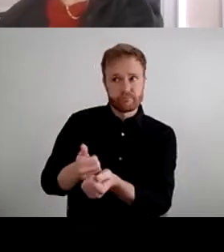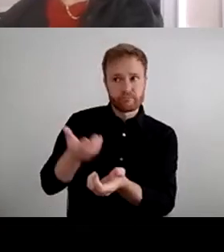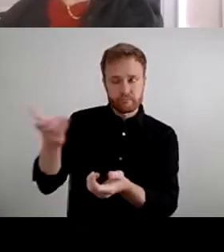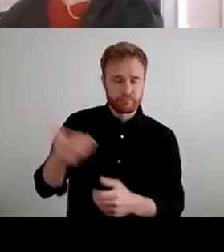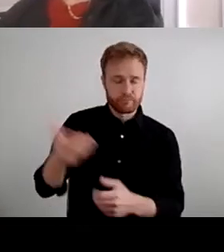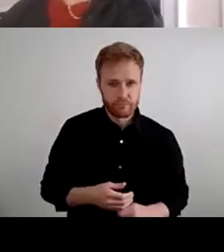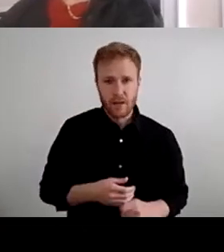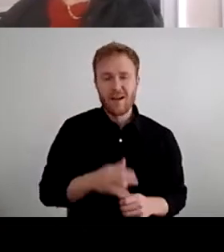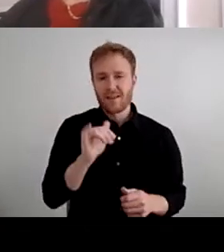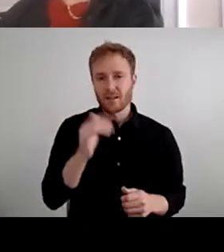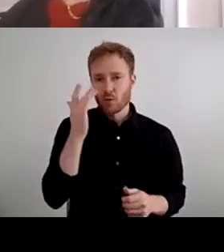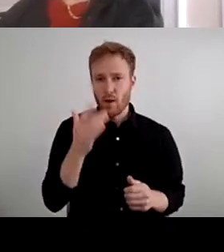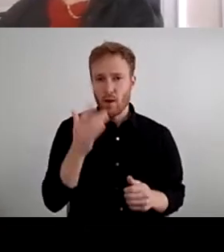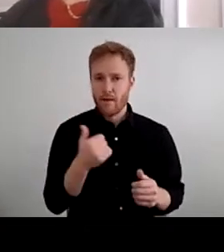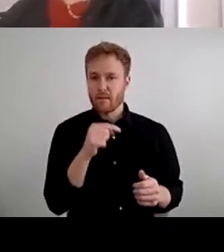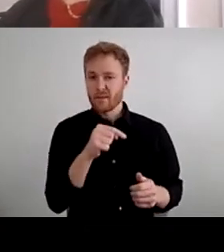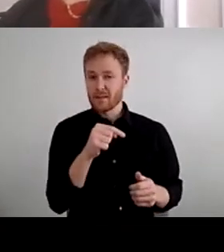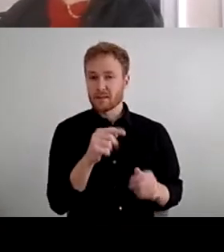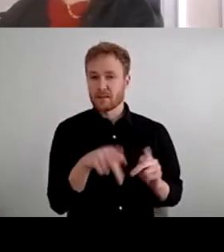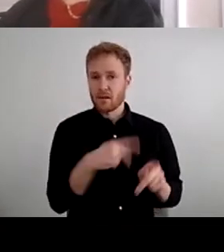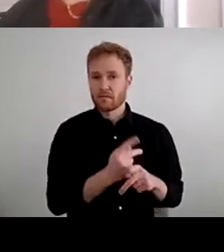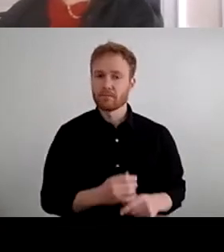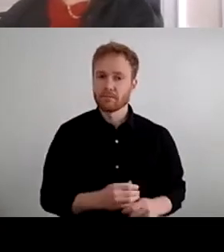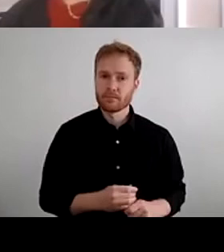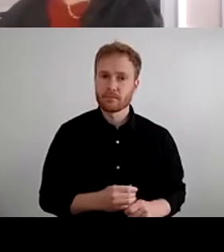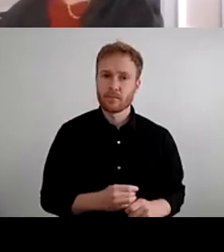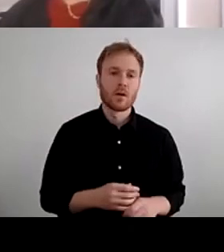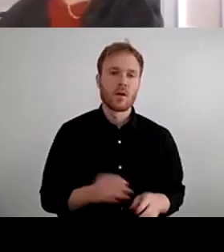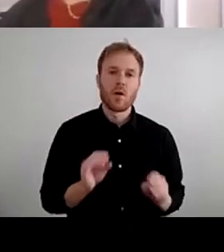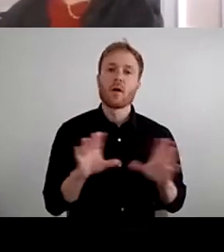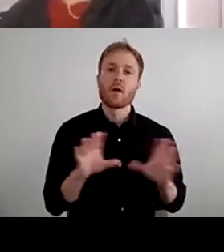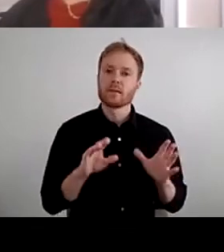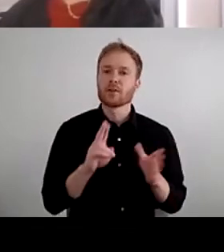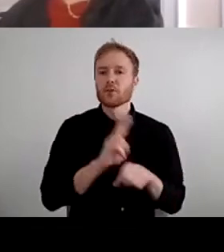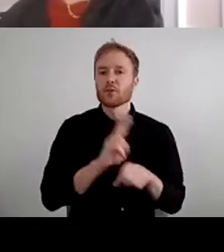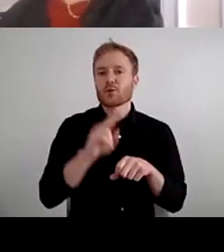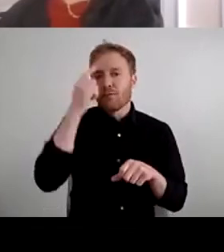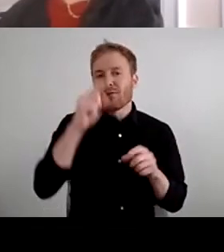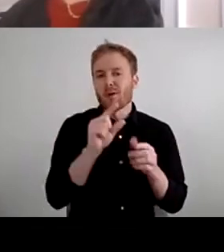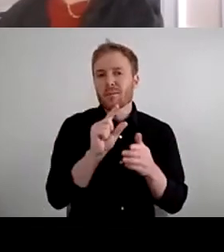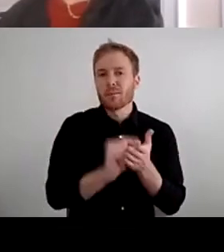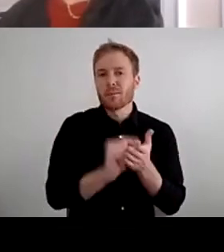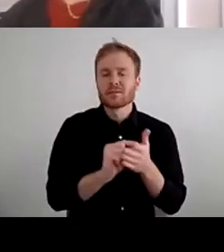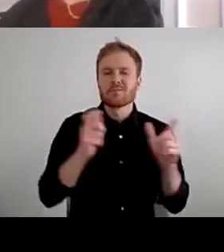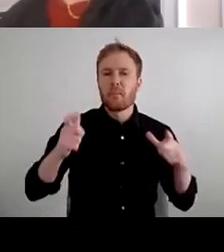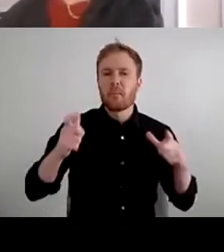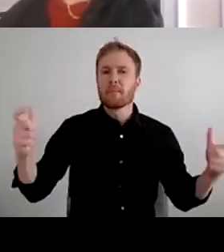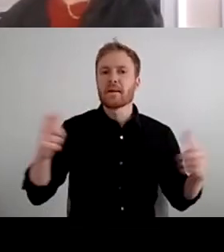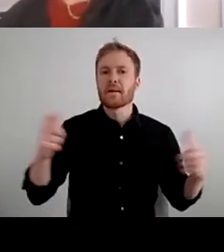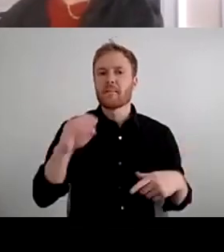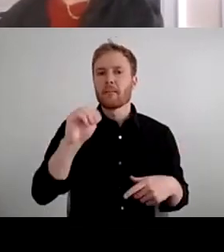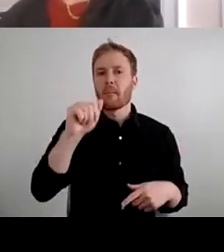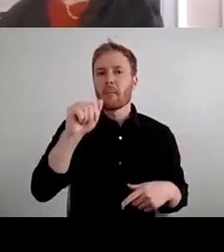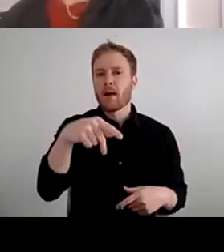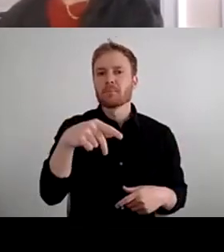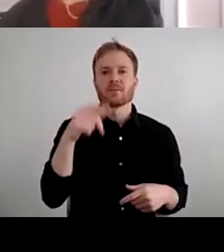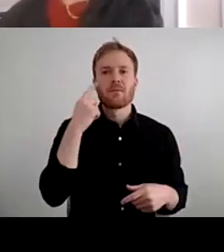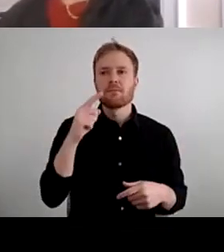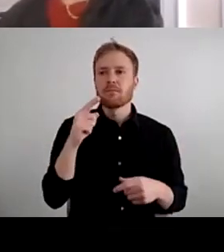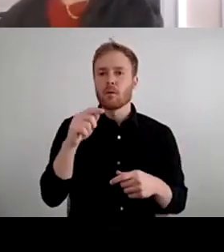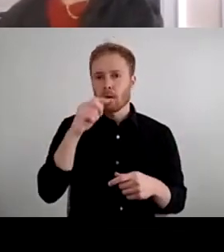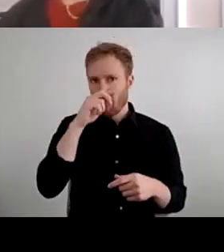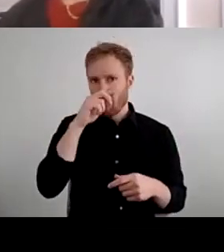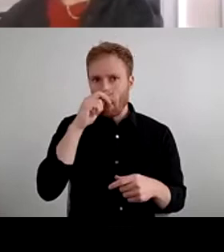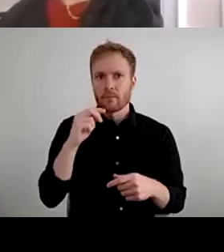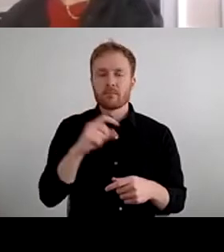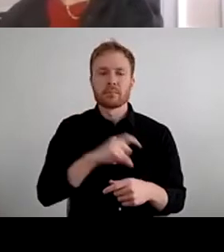said, this is obviously utilized for printing large scale maps, of incidents, printing types of documentation